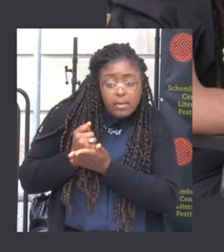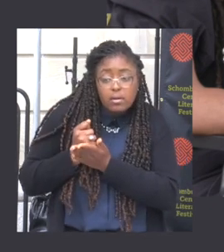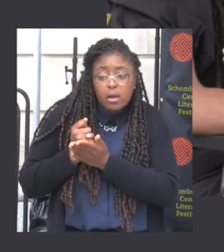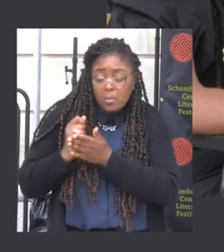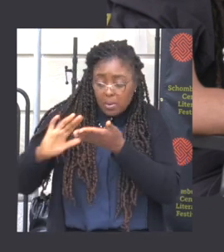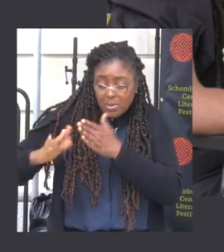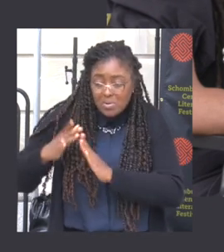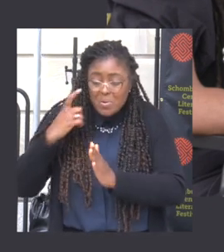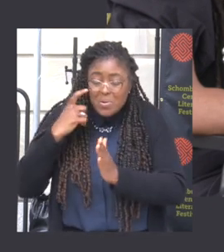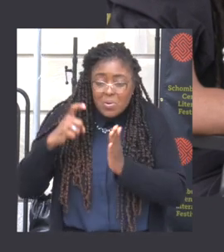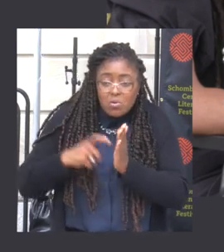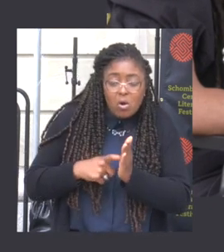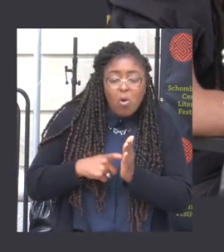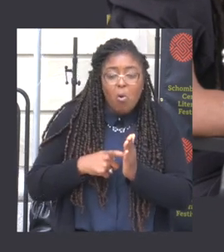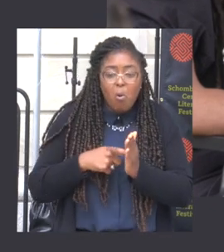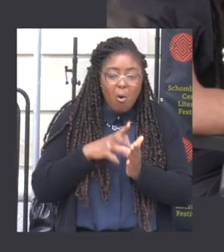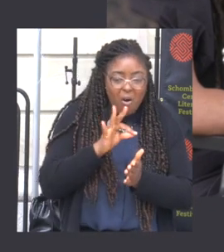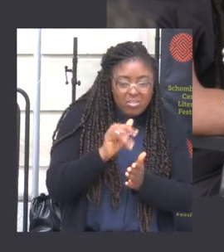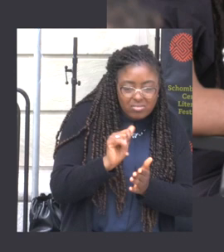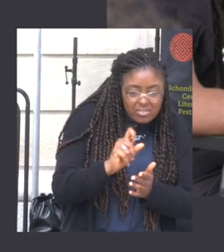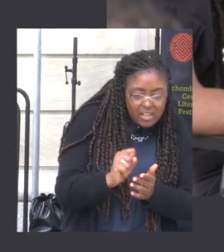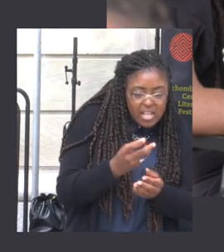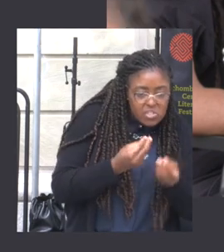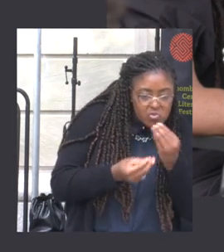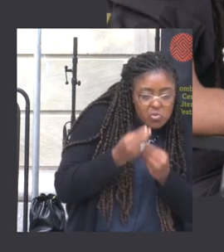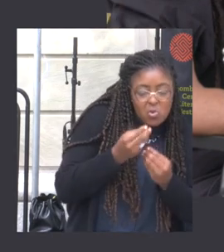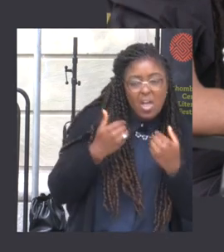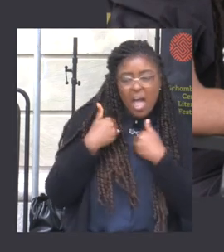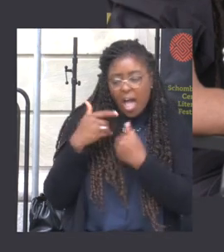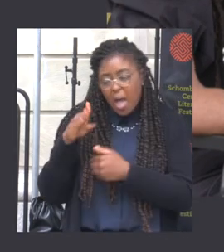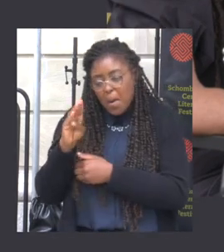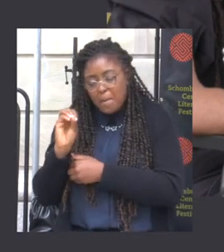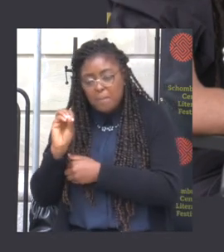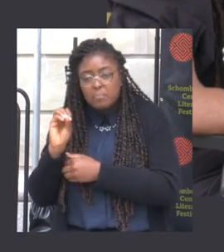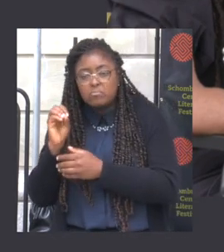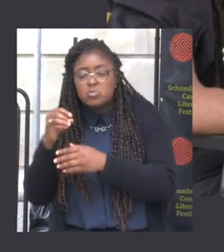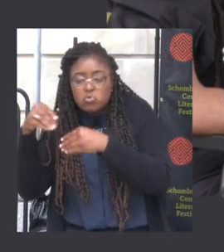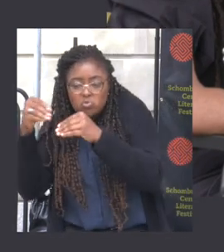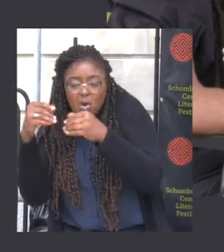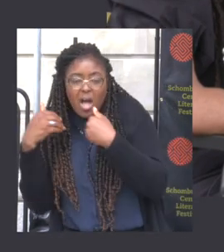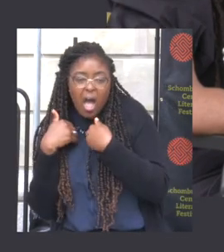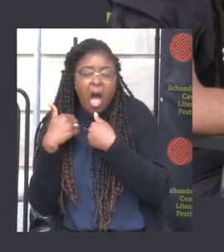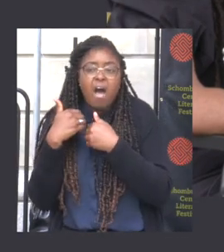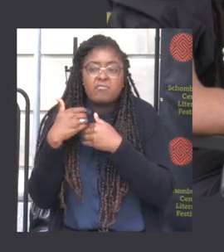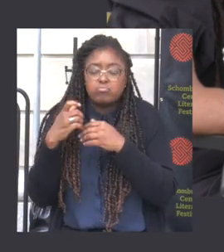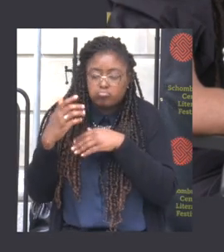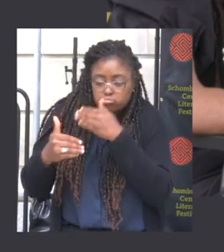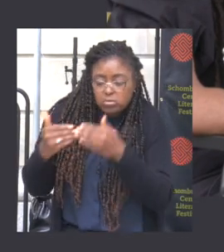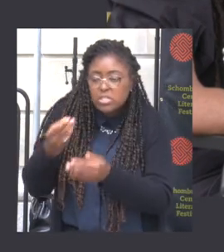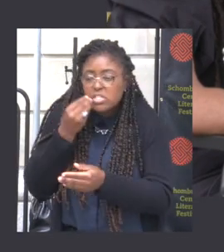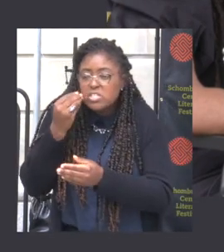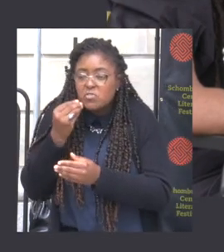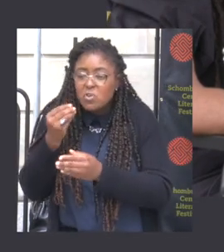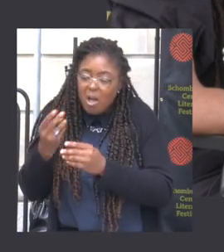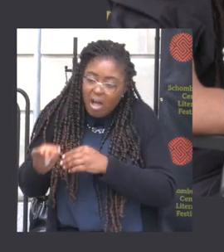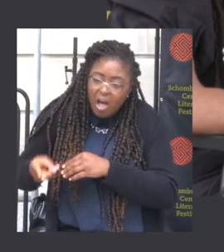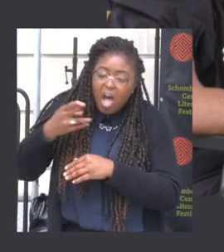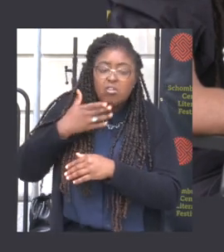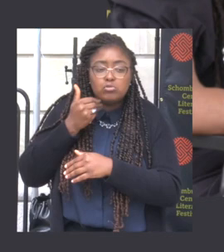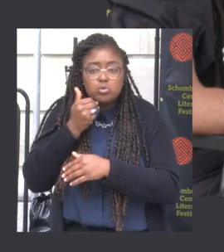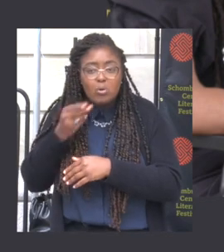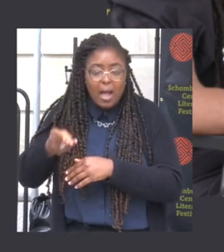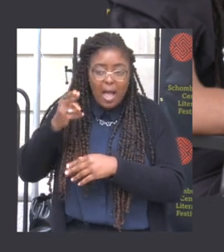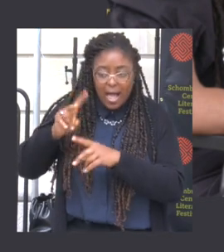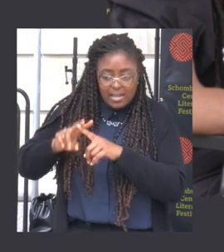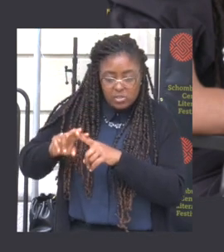see bodegas that have a lot of processed foods and packaged foods, a lot of foods that are high in sugar and high in salt. So I'm saying all that to say that